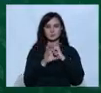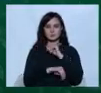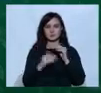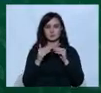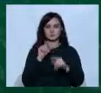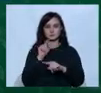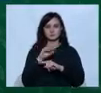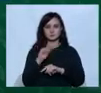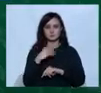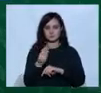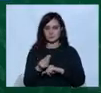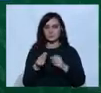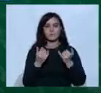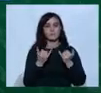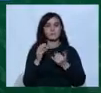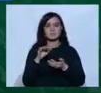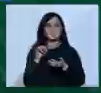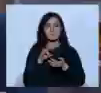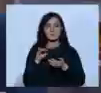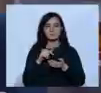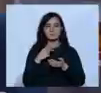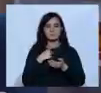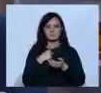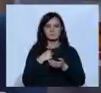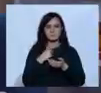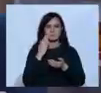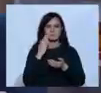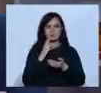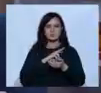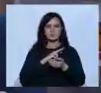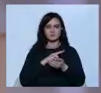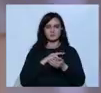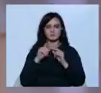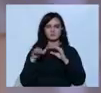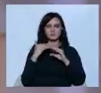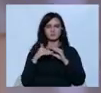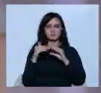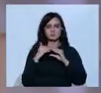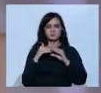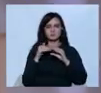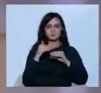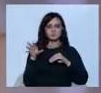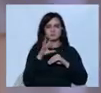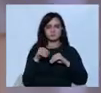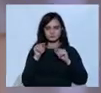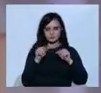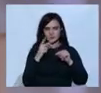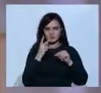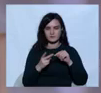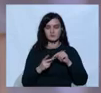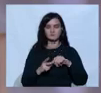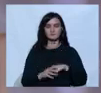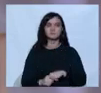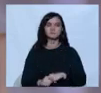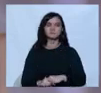themes of villainy versus sympathy and mercy. this would be a good time to look at the